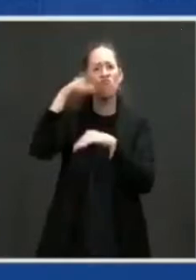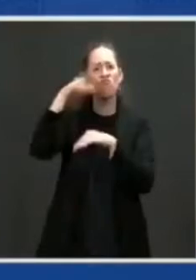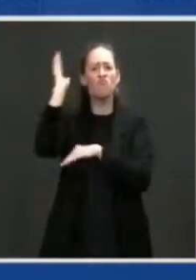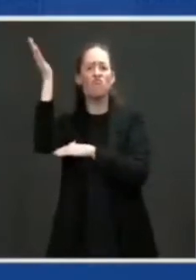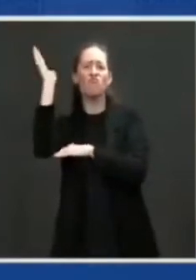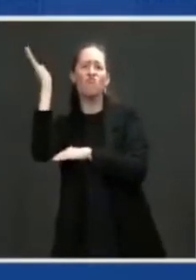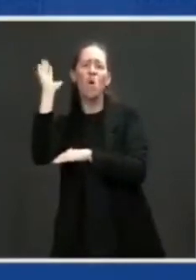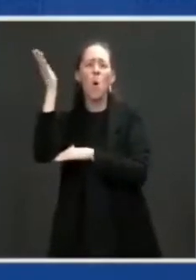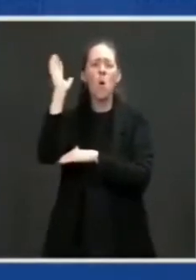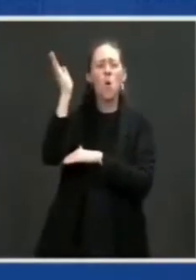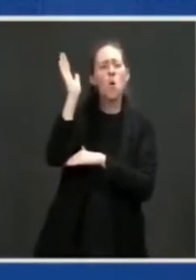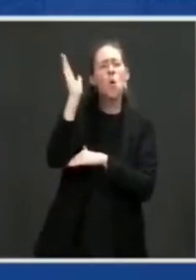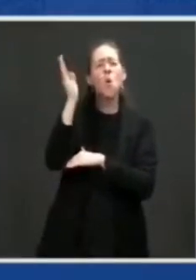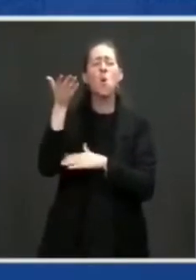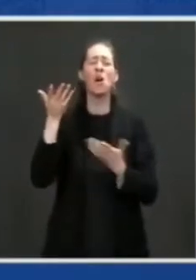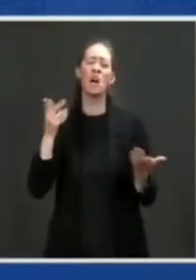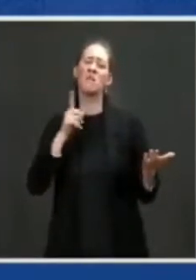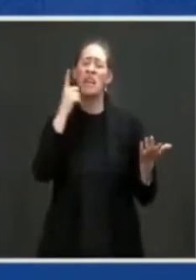taking.